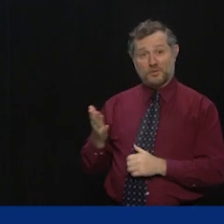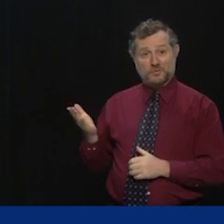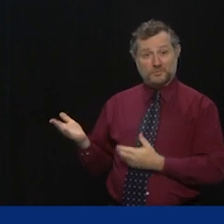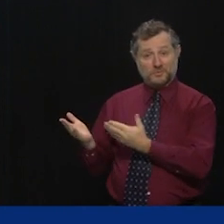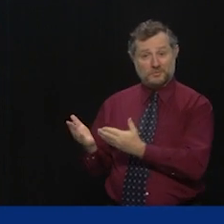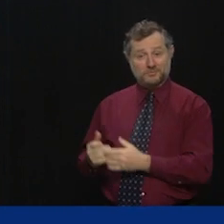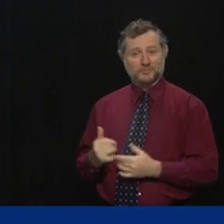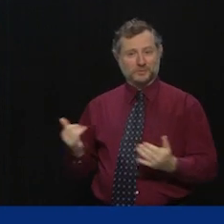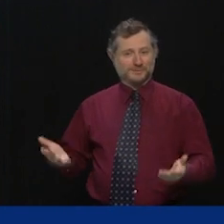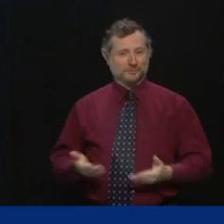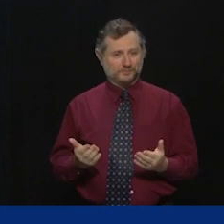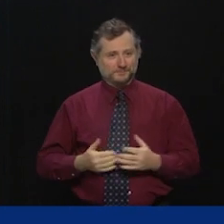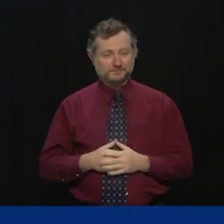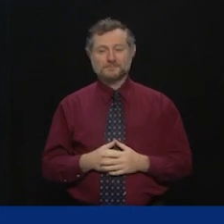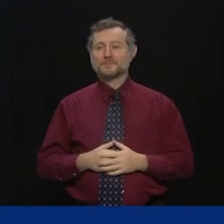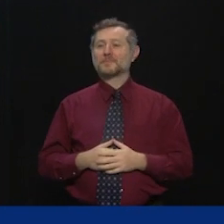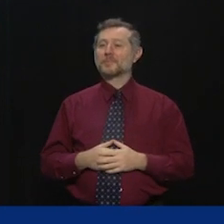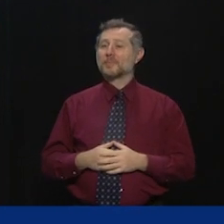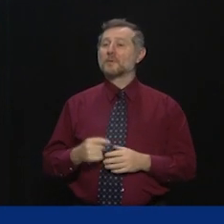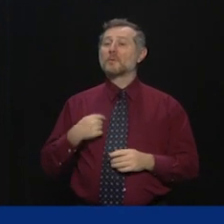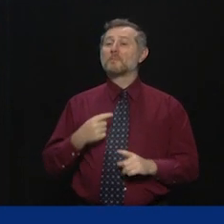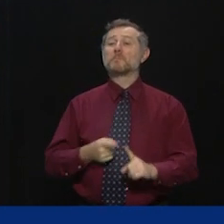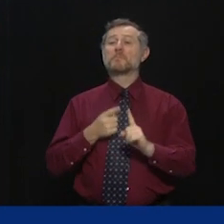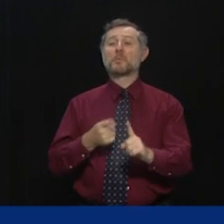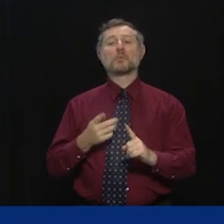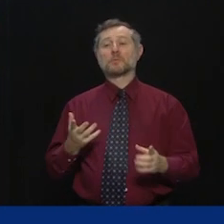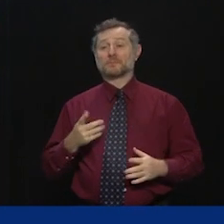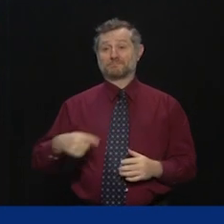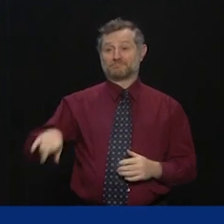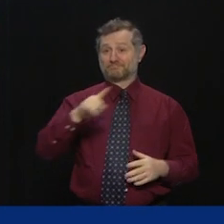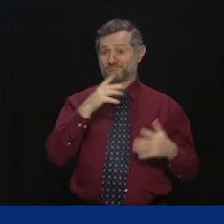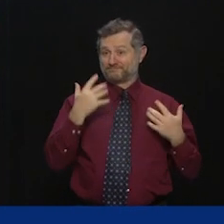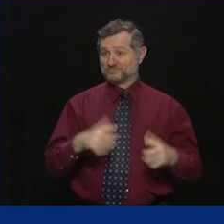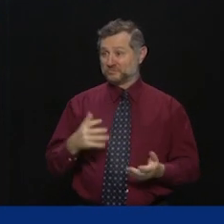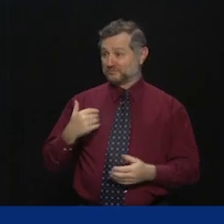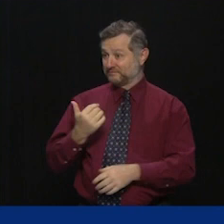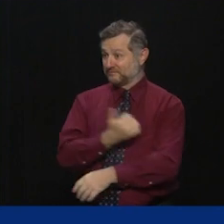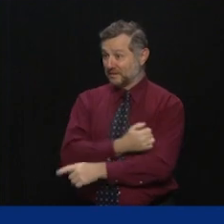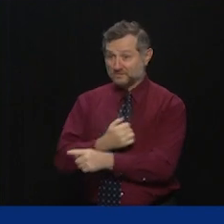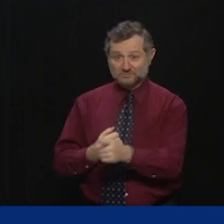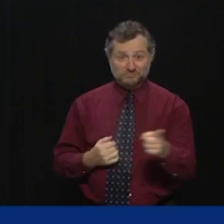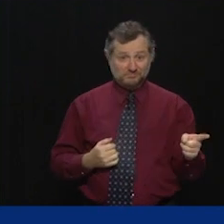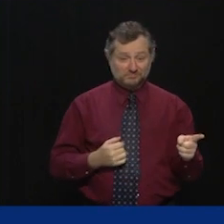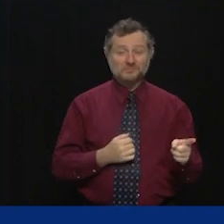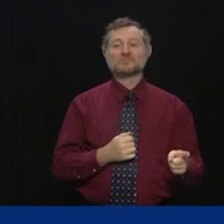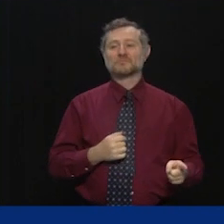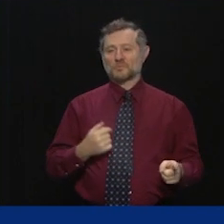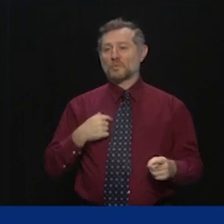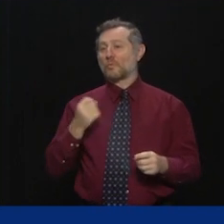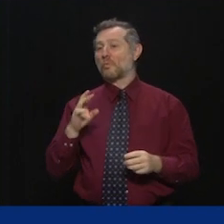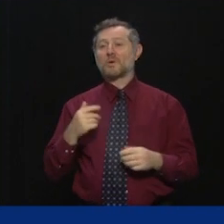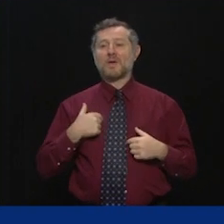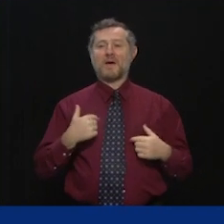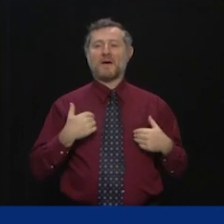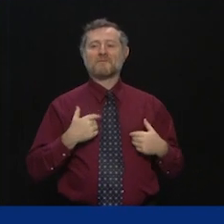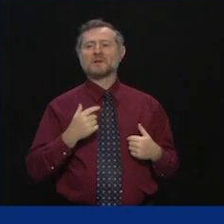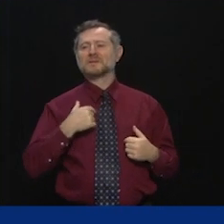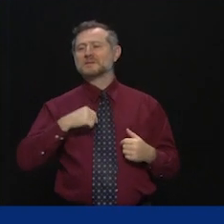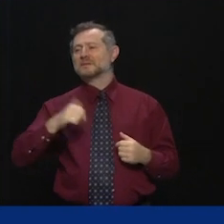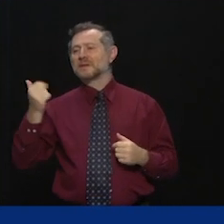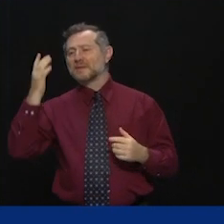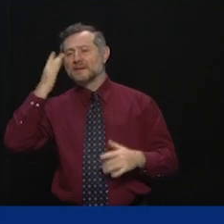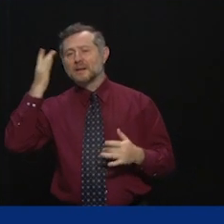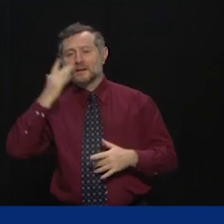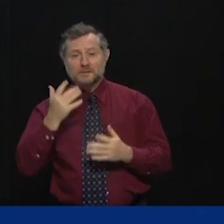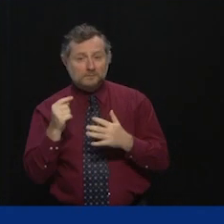that if you've been vaccinated, if you have pre-existing conditions, if you are